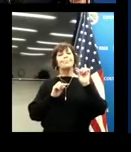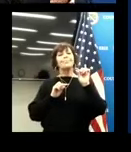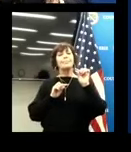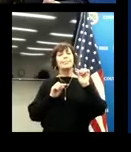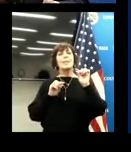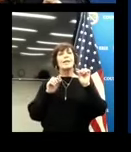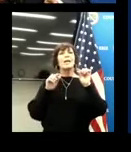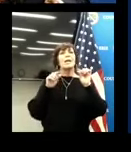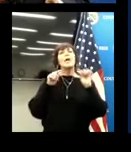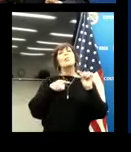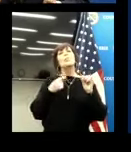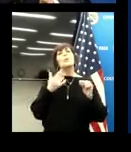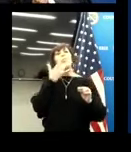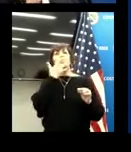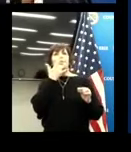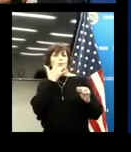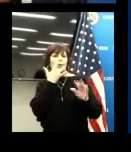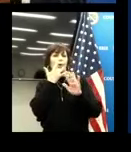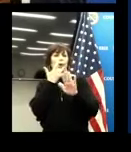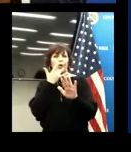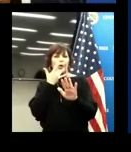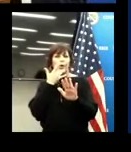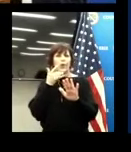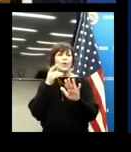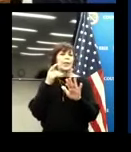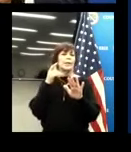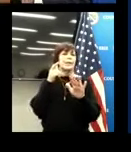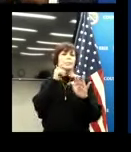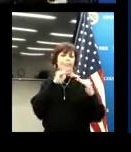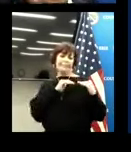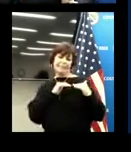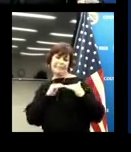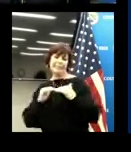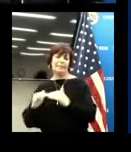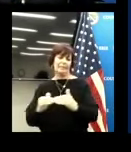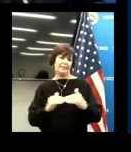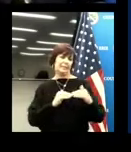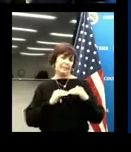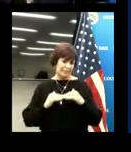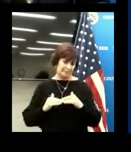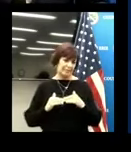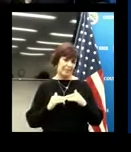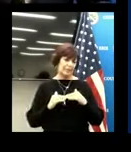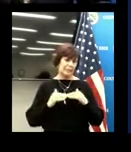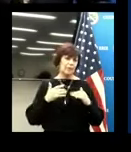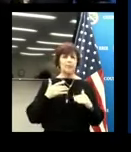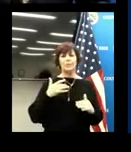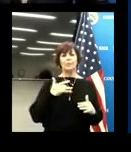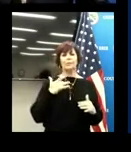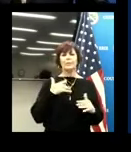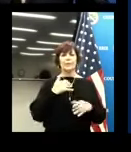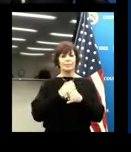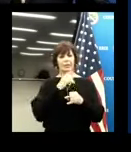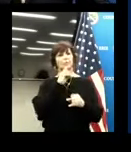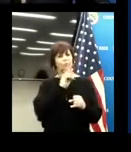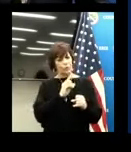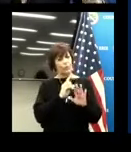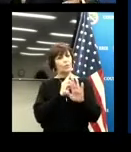one street would have been shut down, but the next street might have been open. So we felt it was best to ensure that